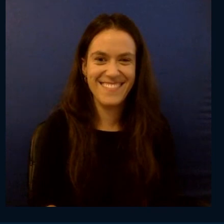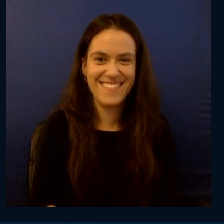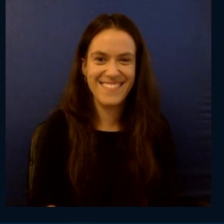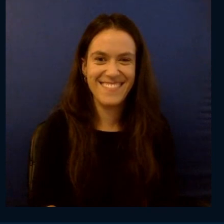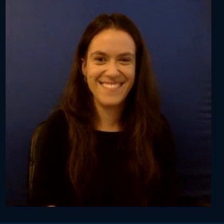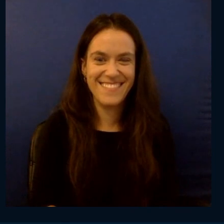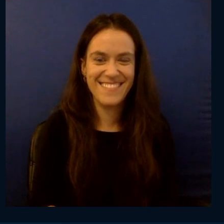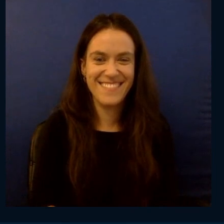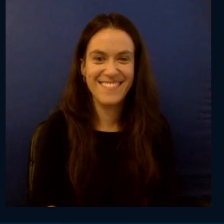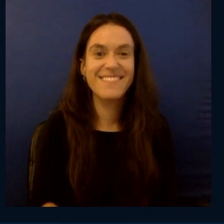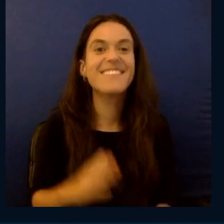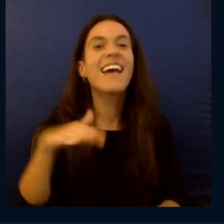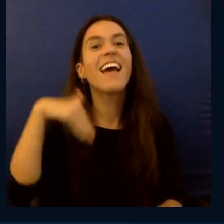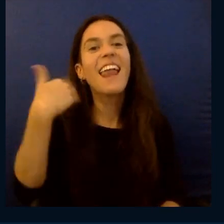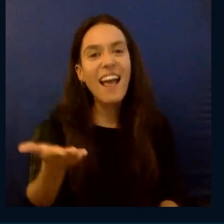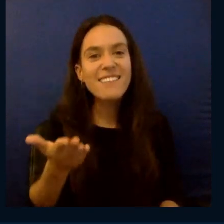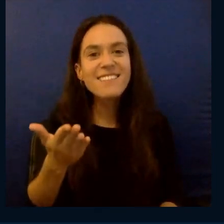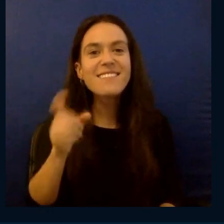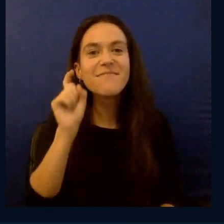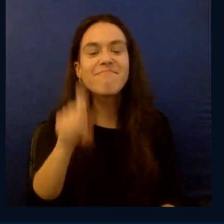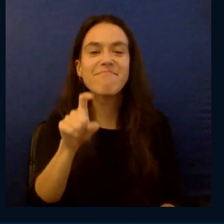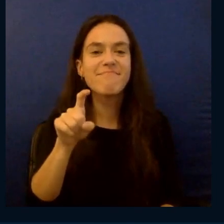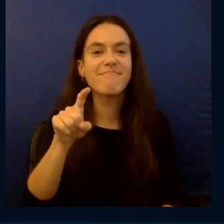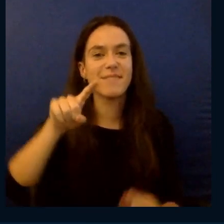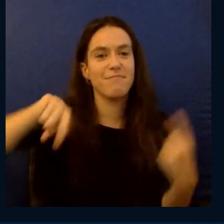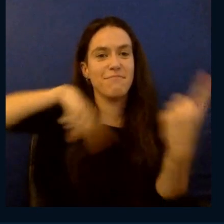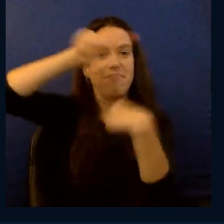Okay, next.